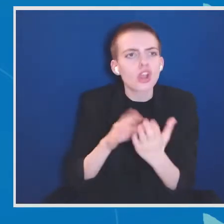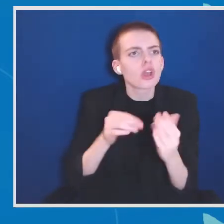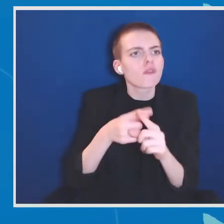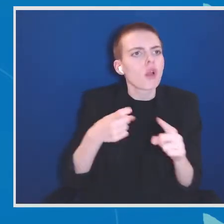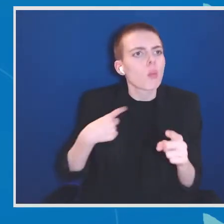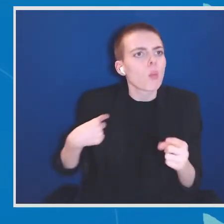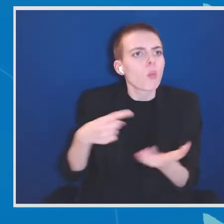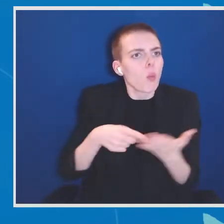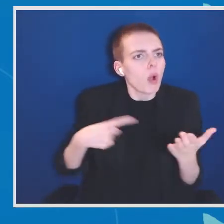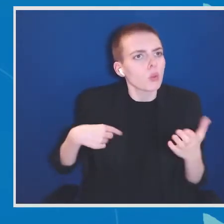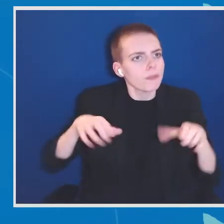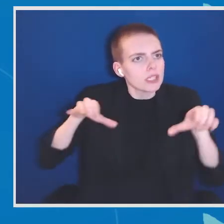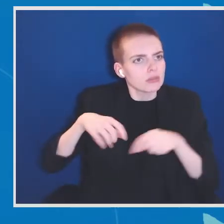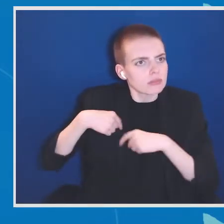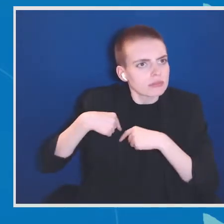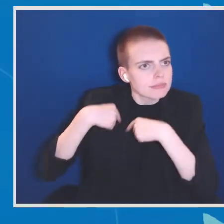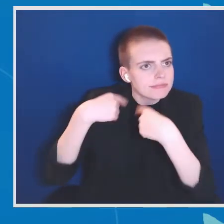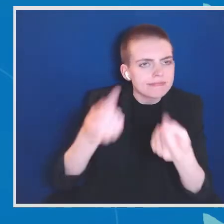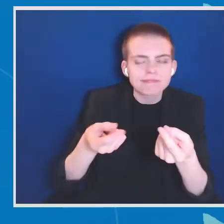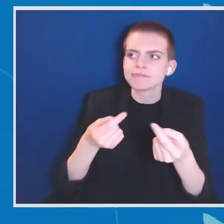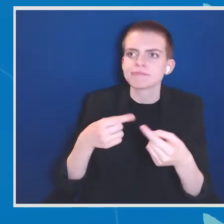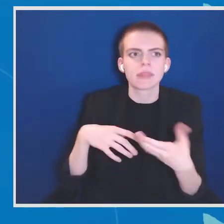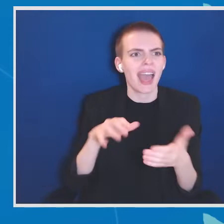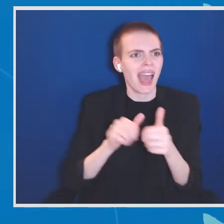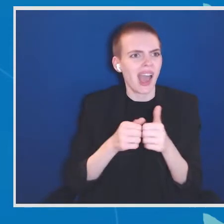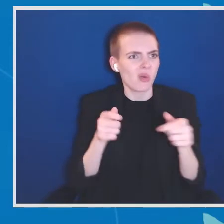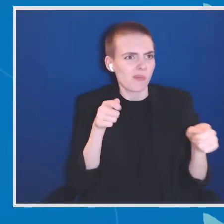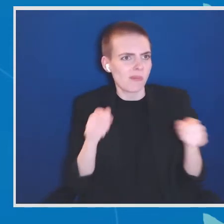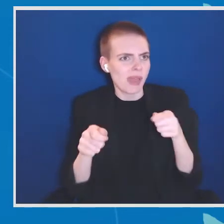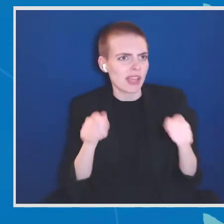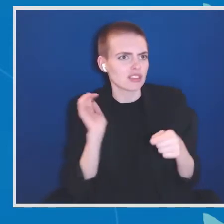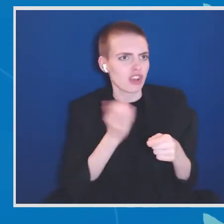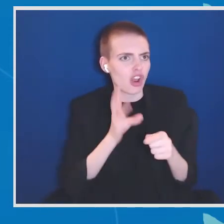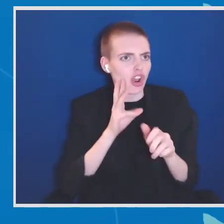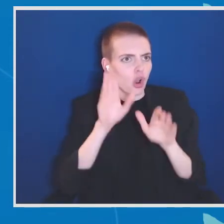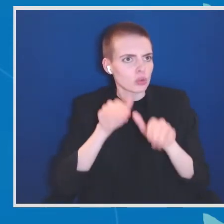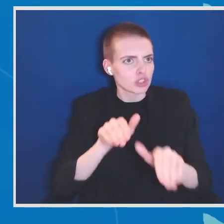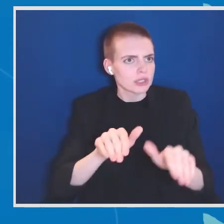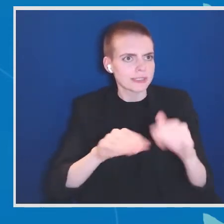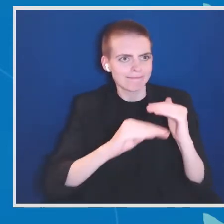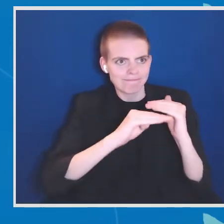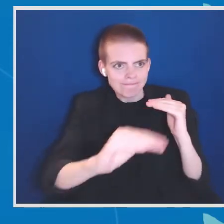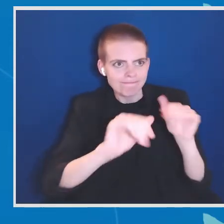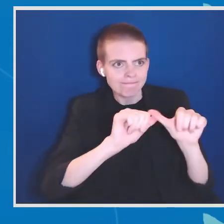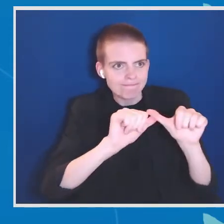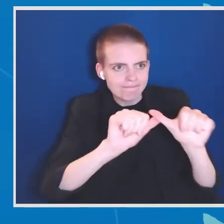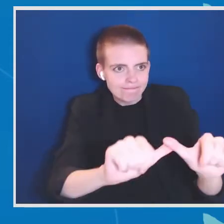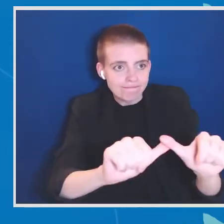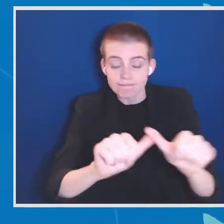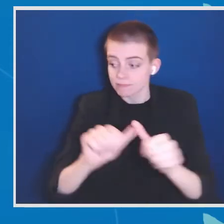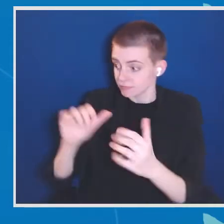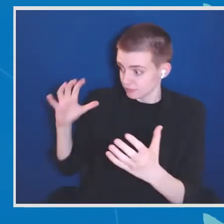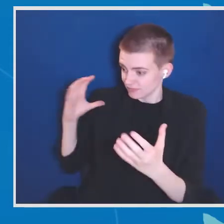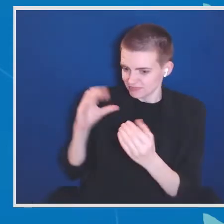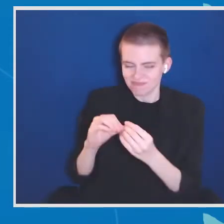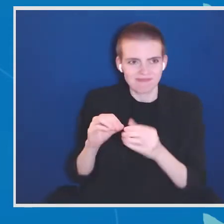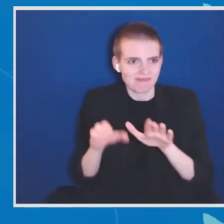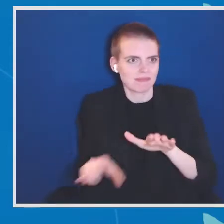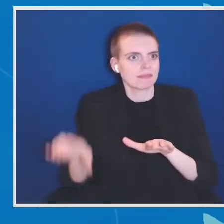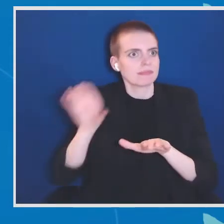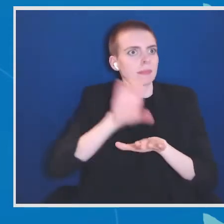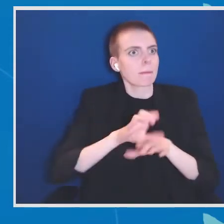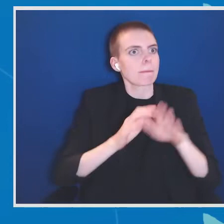to sustainable managing our oceans, and build on that, and hopefully encourage the Pacific and all small island